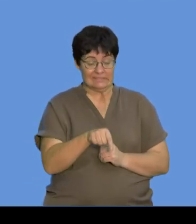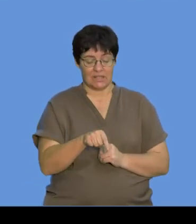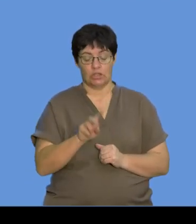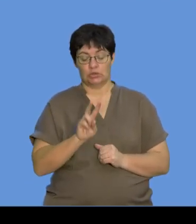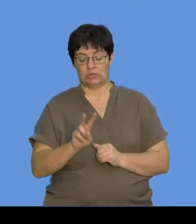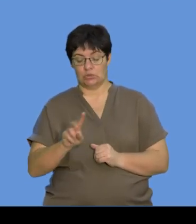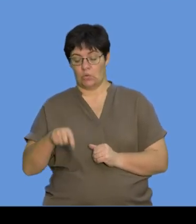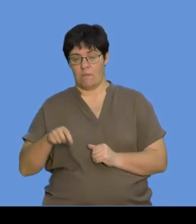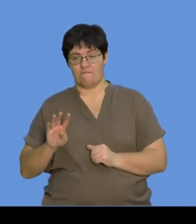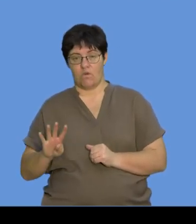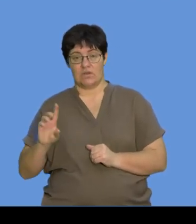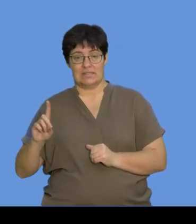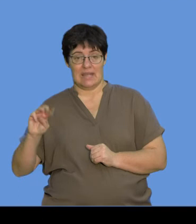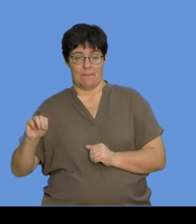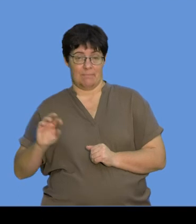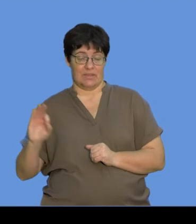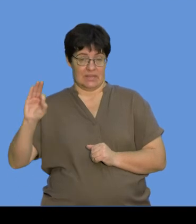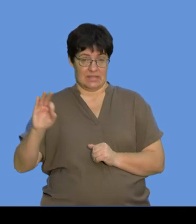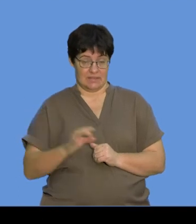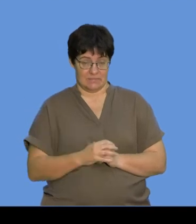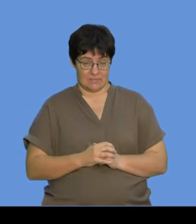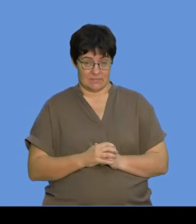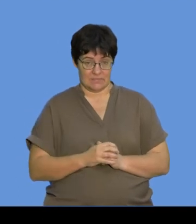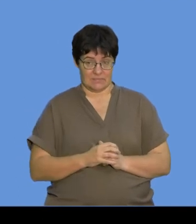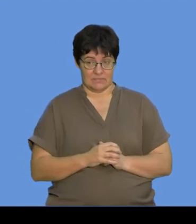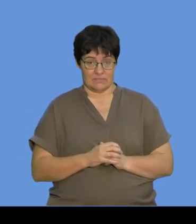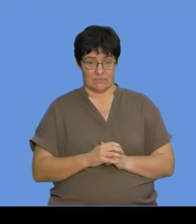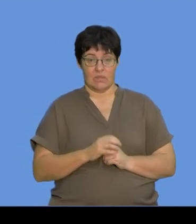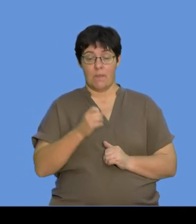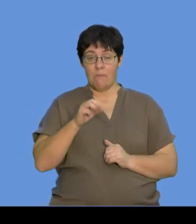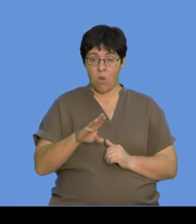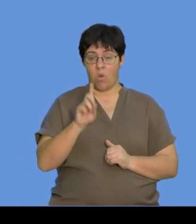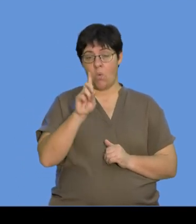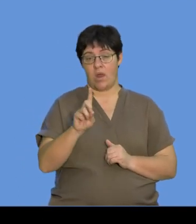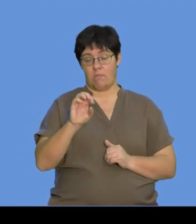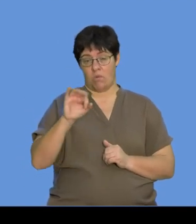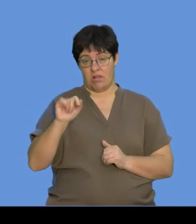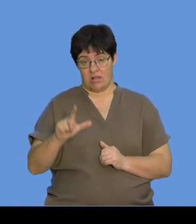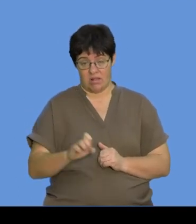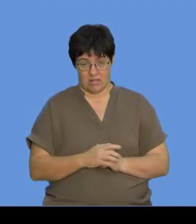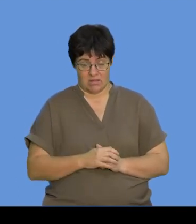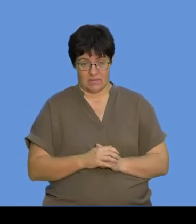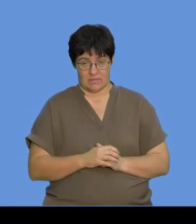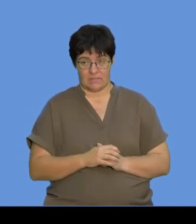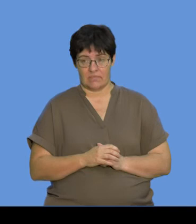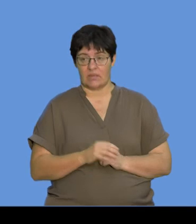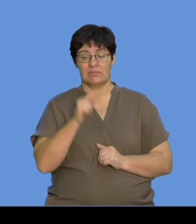22,4 cubic decimeters per mole, okay? While this is the